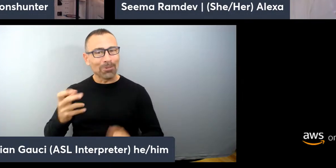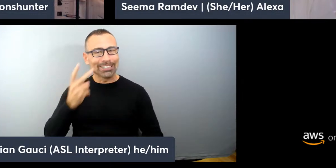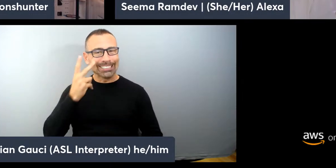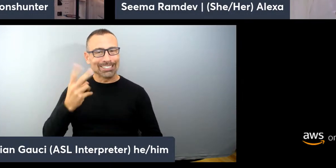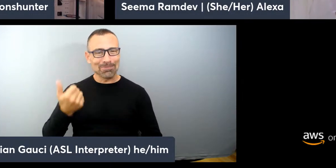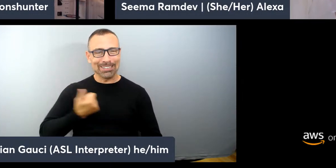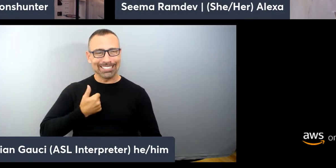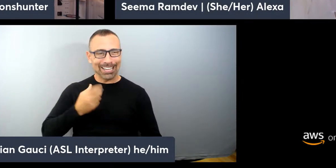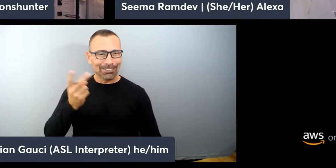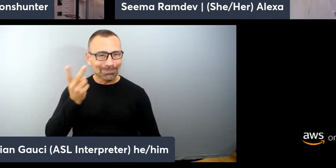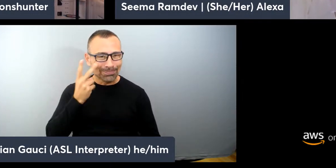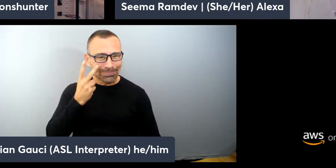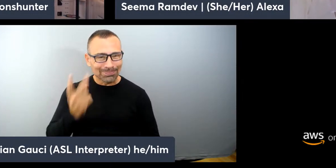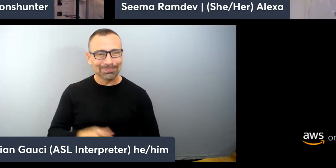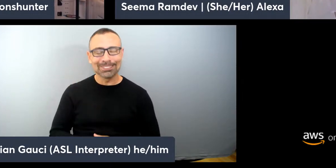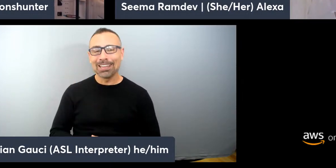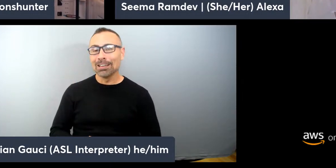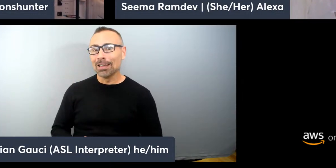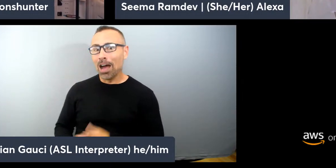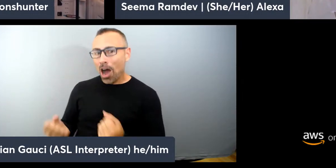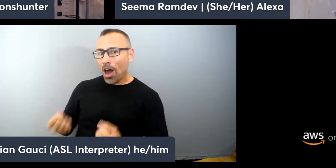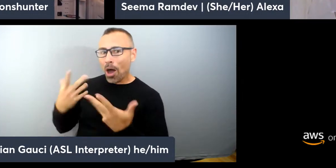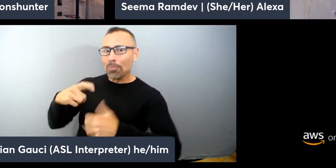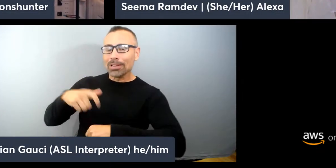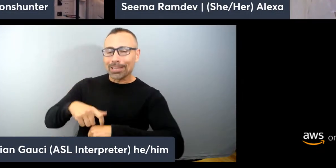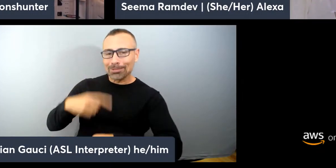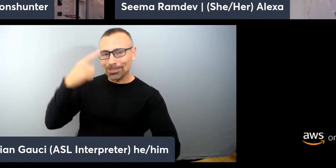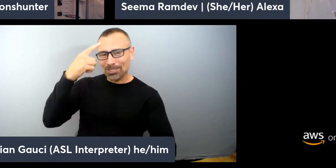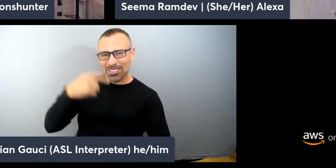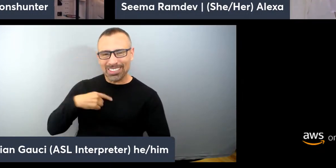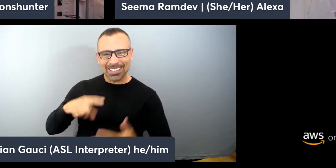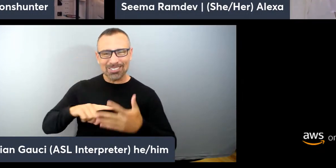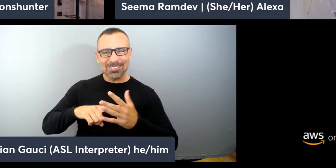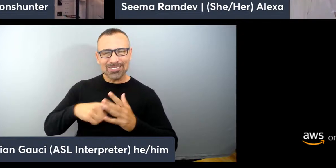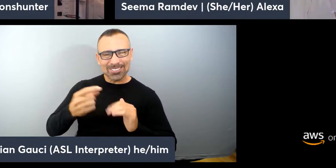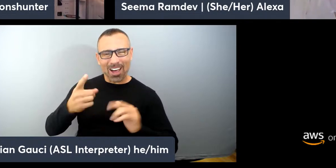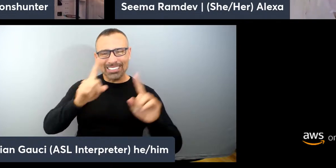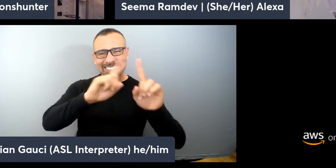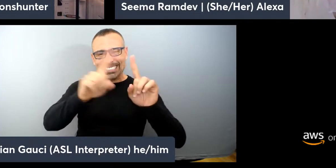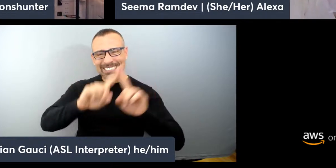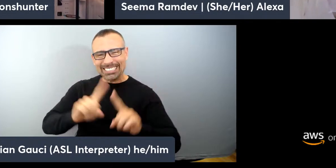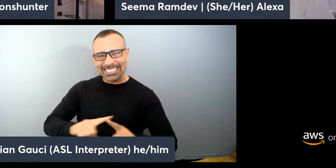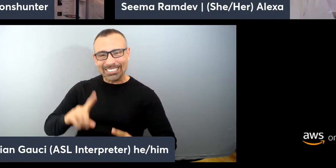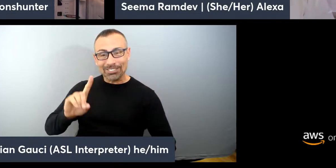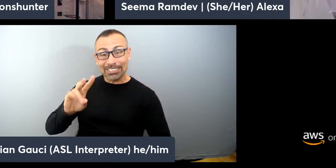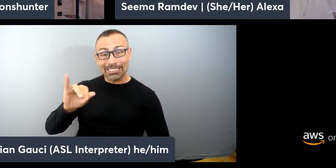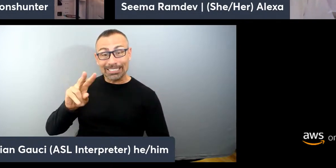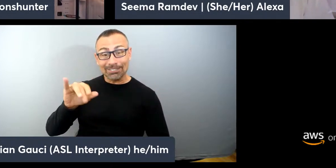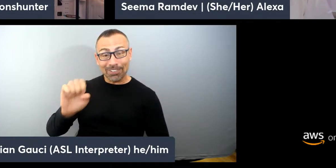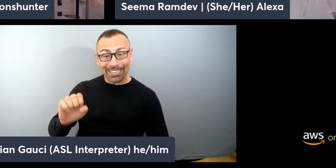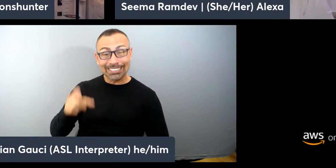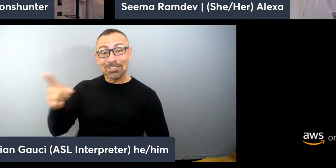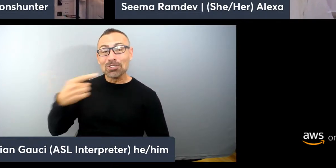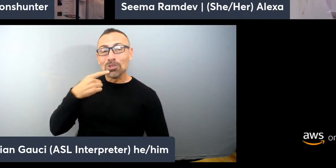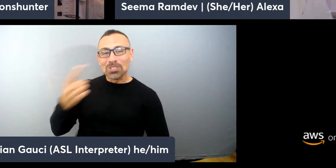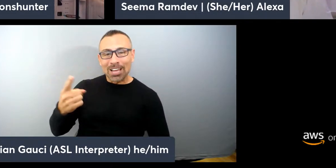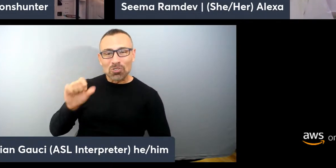think you just triggered all the different devices? My Echo device over here almost went off when you said what team you work for.